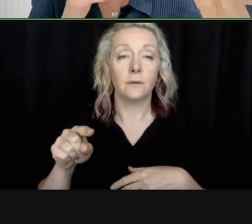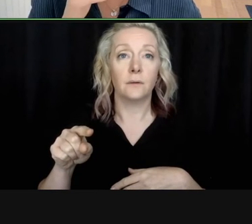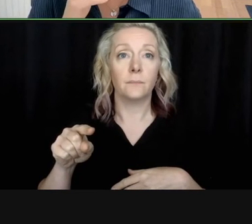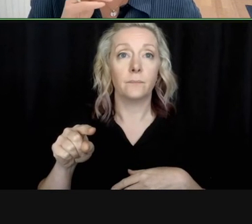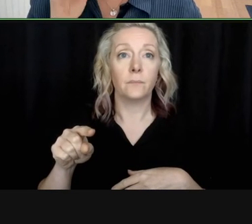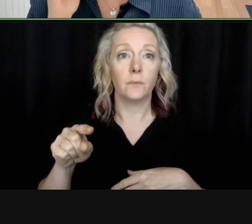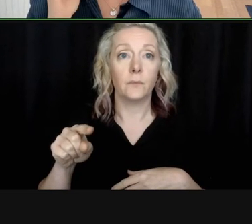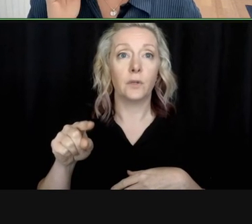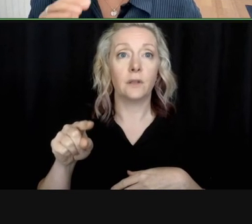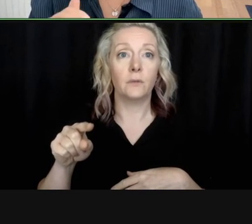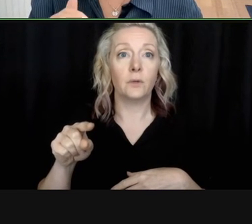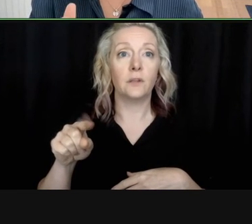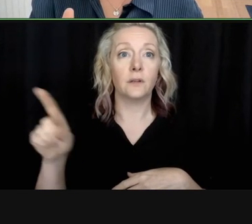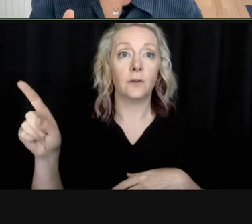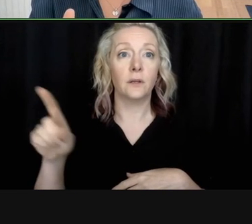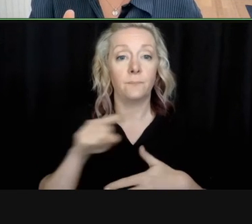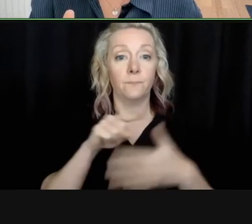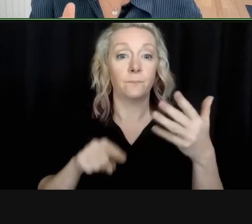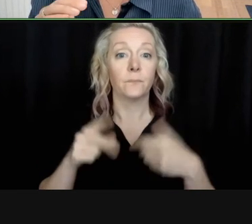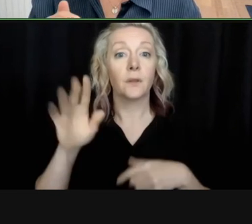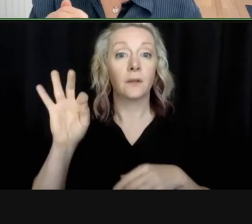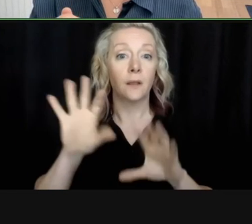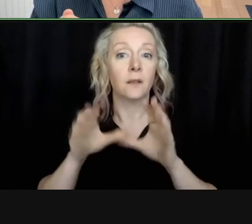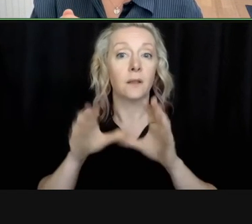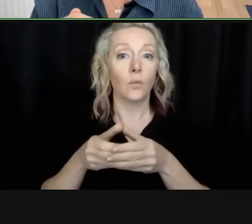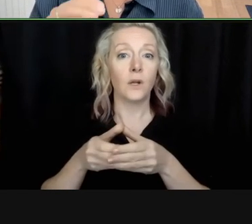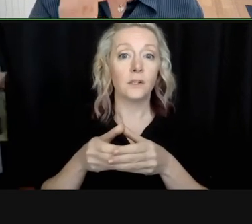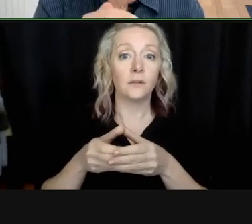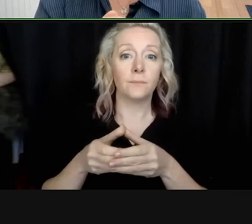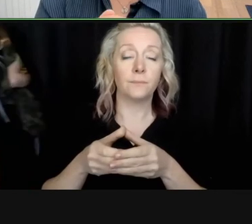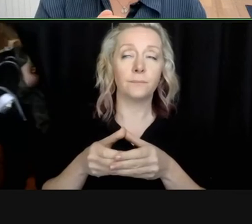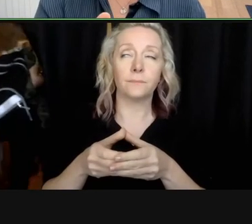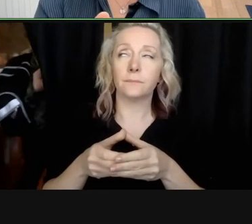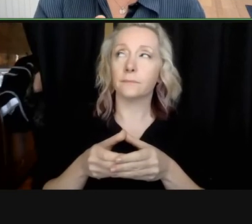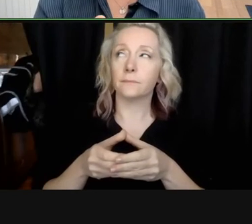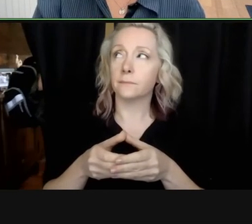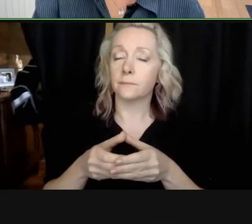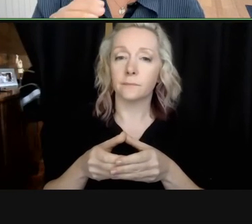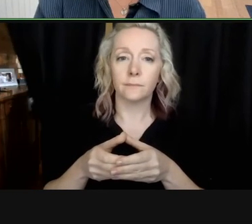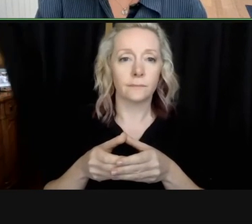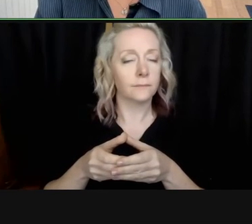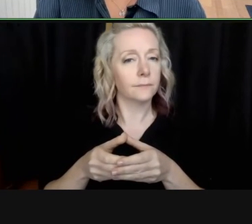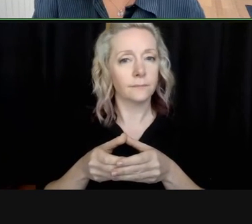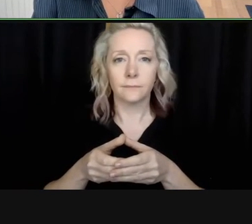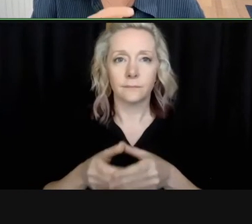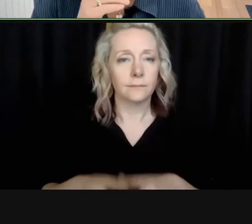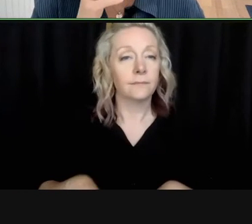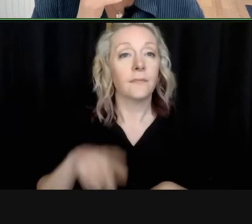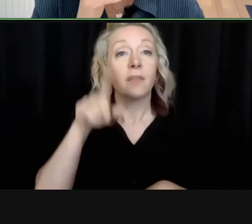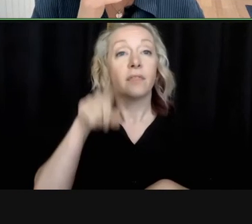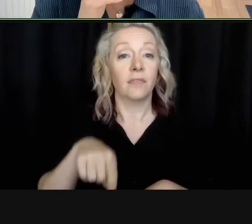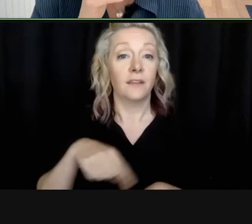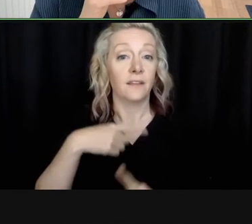9 categories that we know there's enough evidence to say for sure these have positive outcomes and they do no harm.